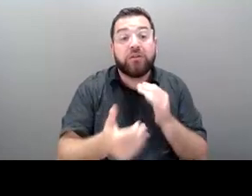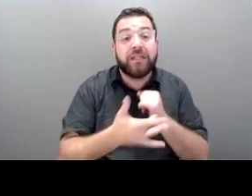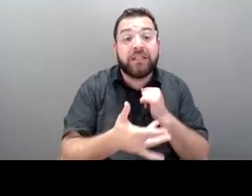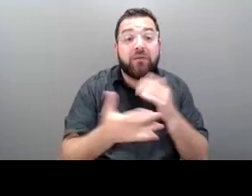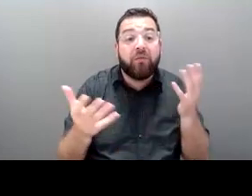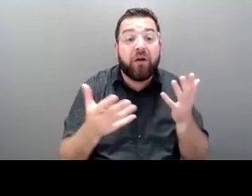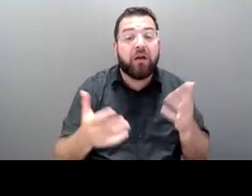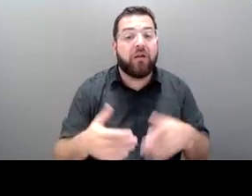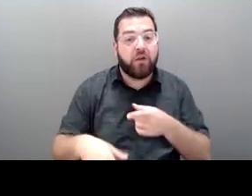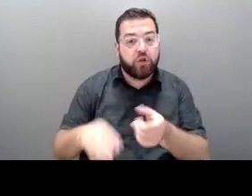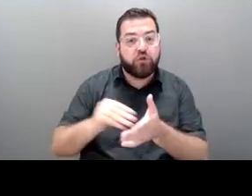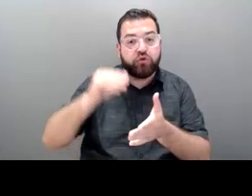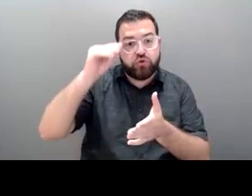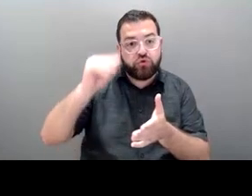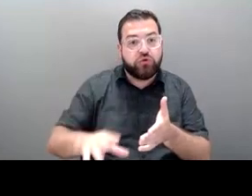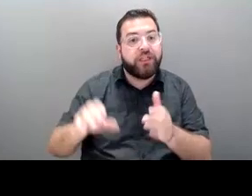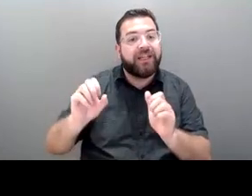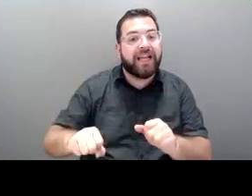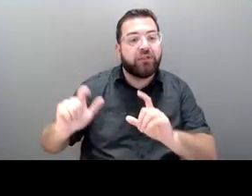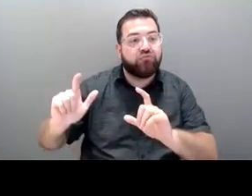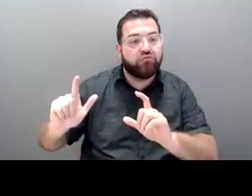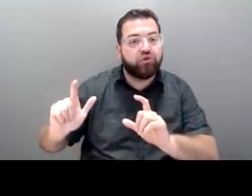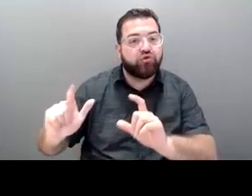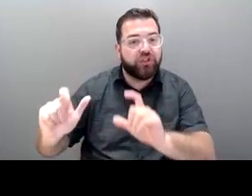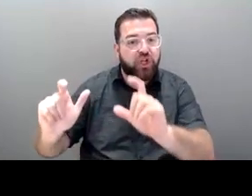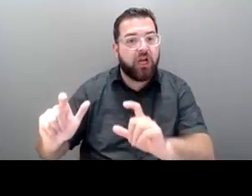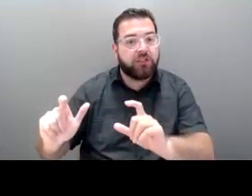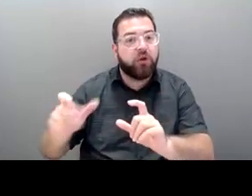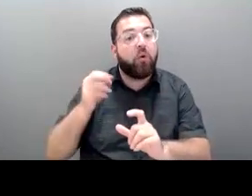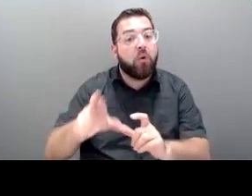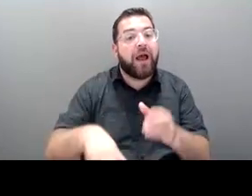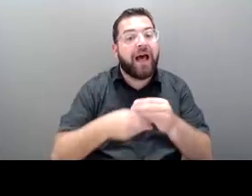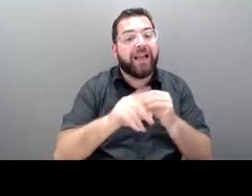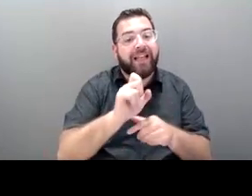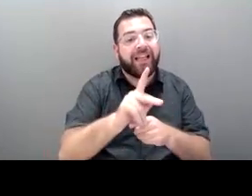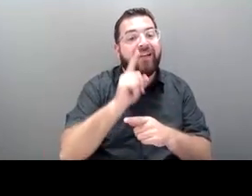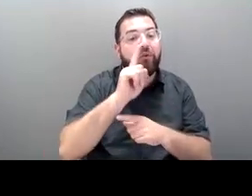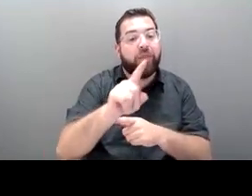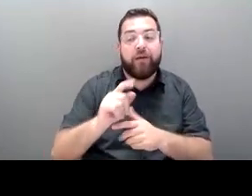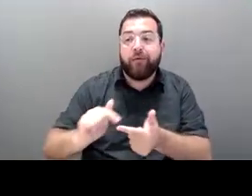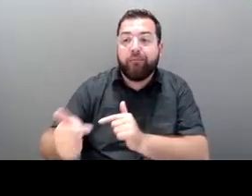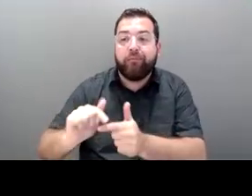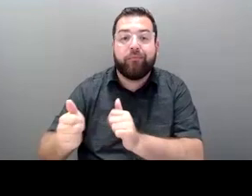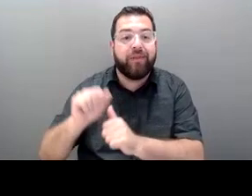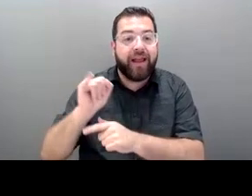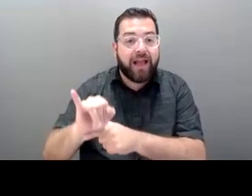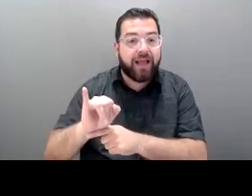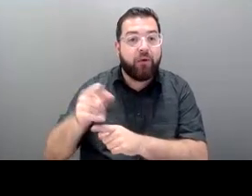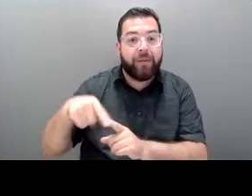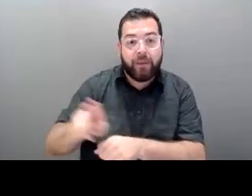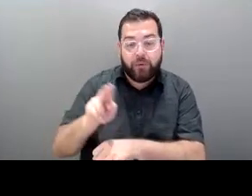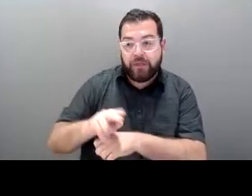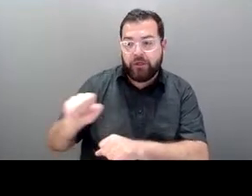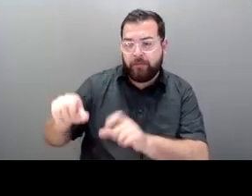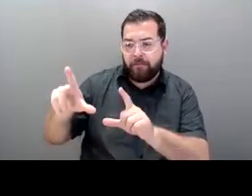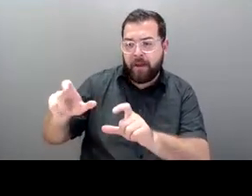or link to their chats with AI. And you can put that, if you're online, you can put it in a discussion. If you're in person, you can bring it